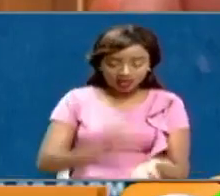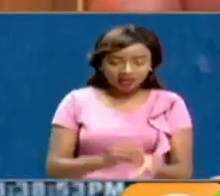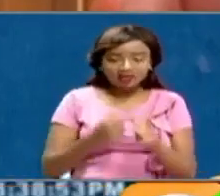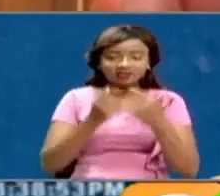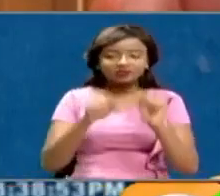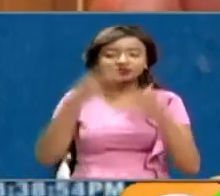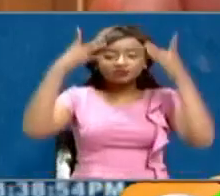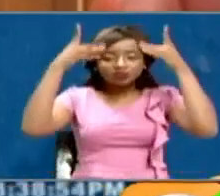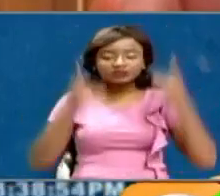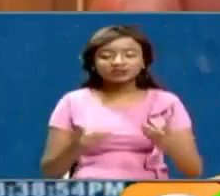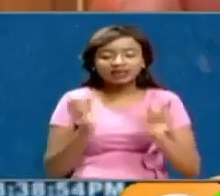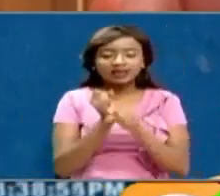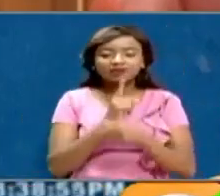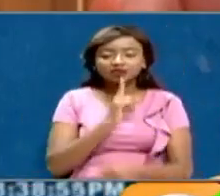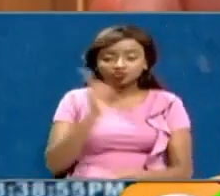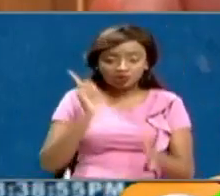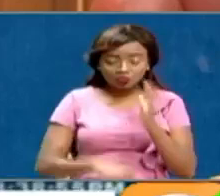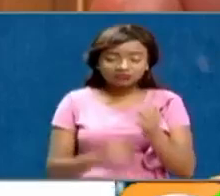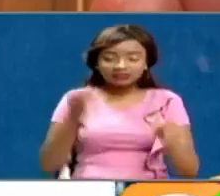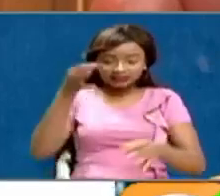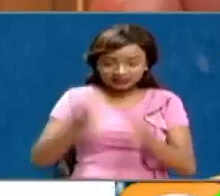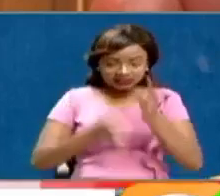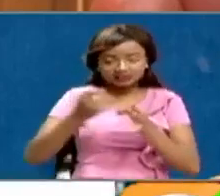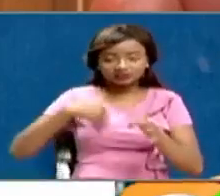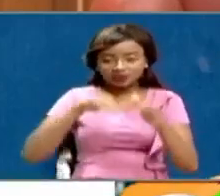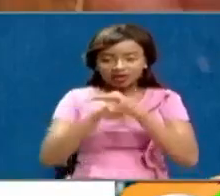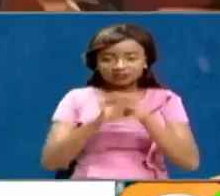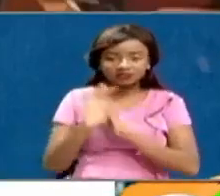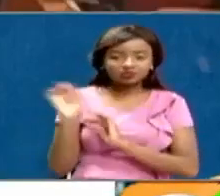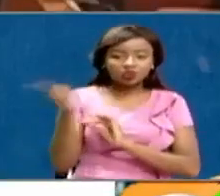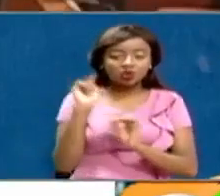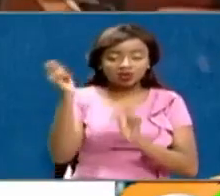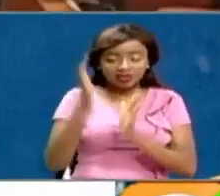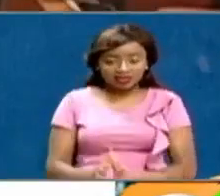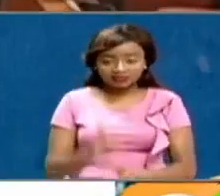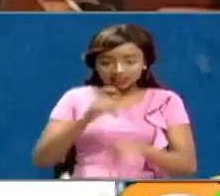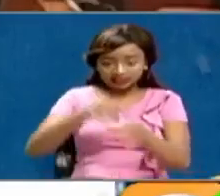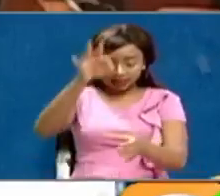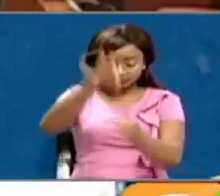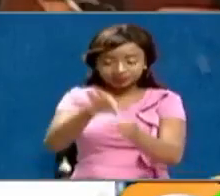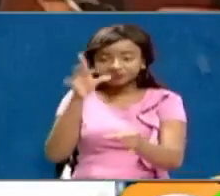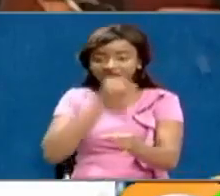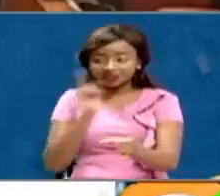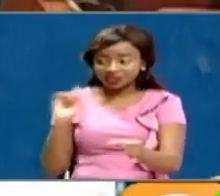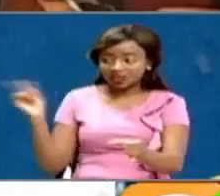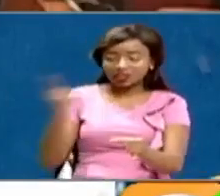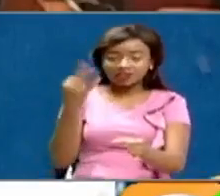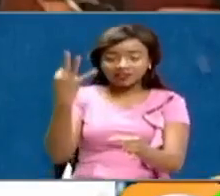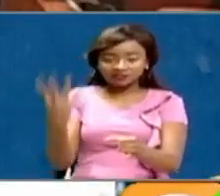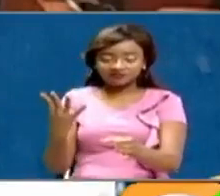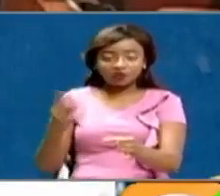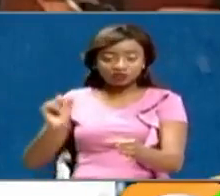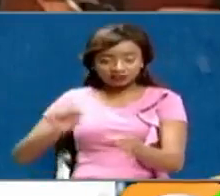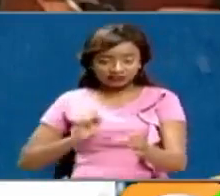ili kuhakikisha kwamba haki inatendeka kwa wananchi wote wa Kenya. Kura ilipopigwa, maseneta